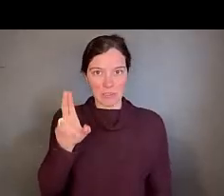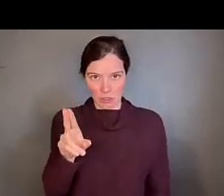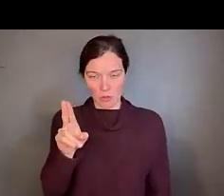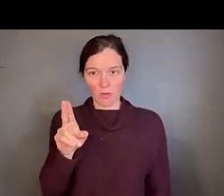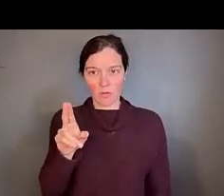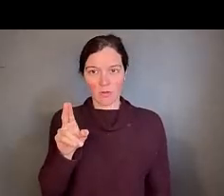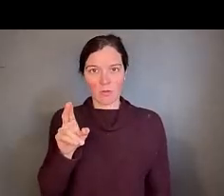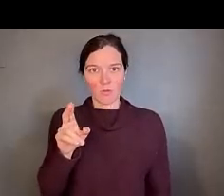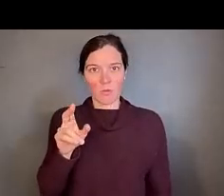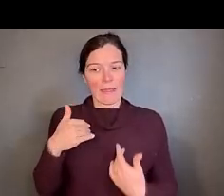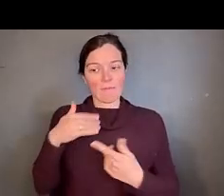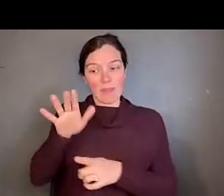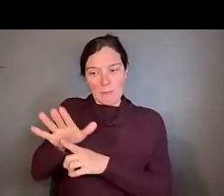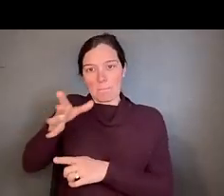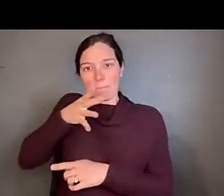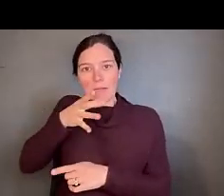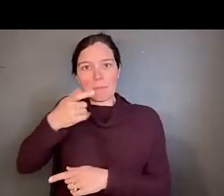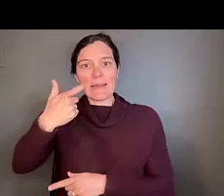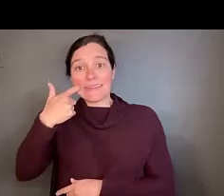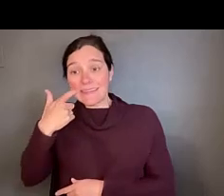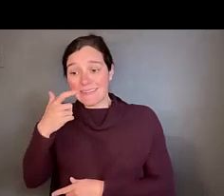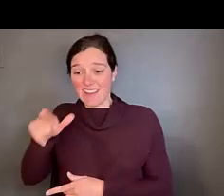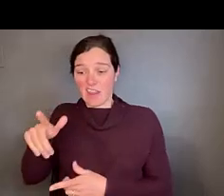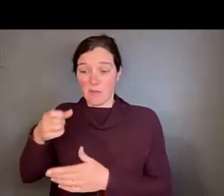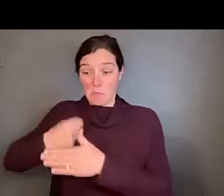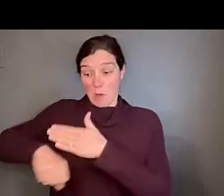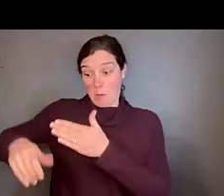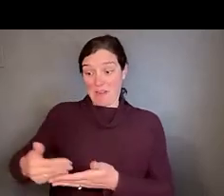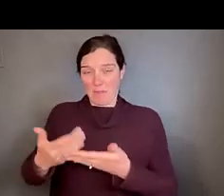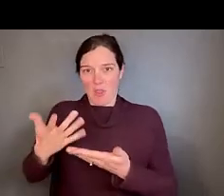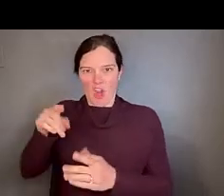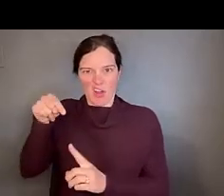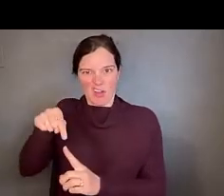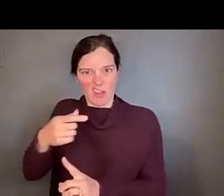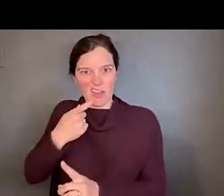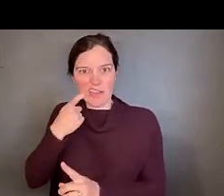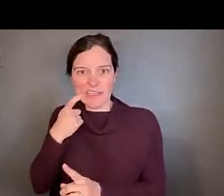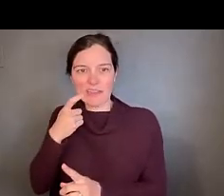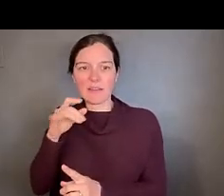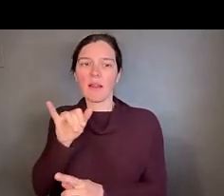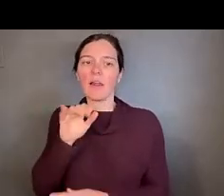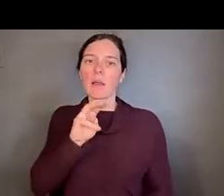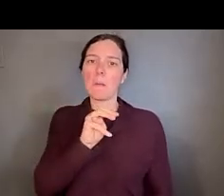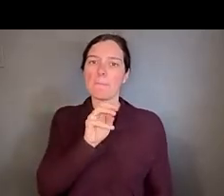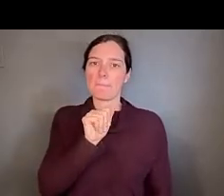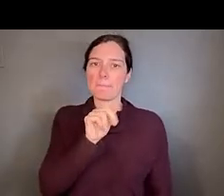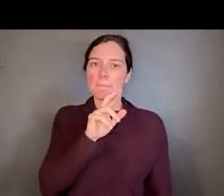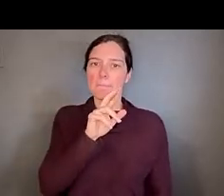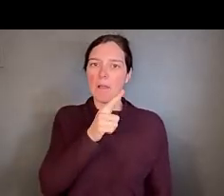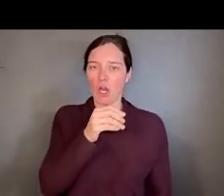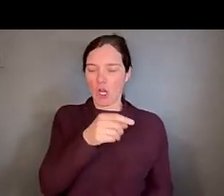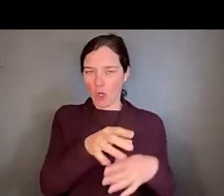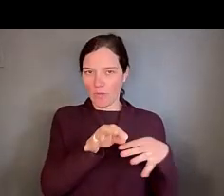have addicted moms, we have addicted babies. And as Margot was saying, you